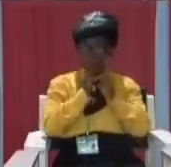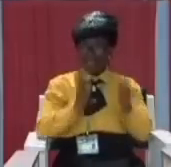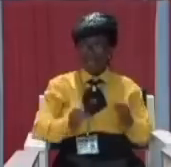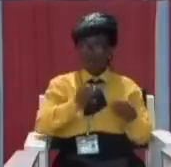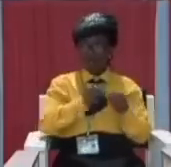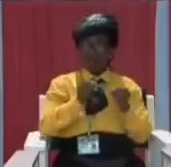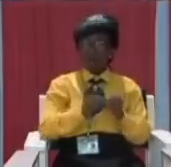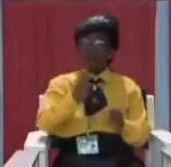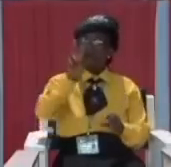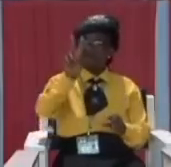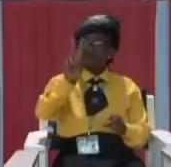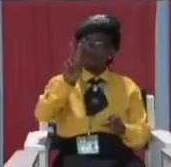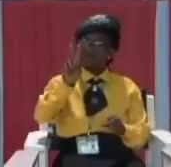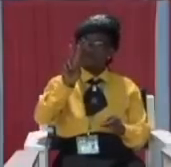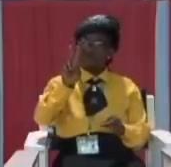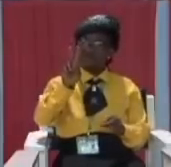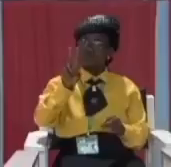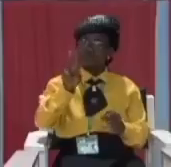Point number 3.